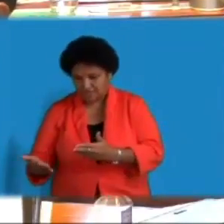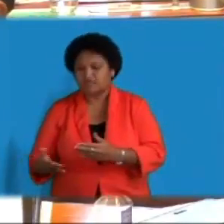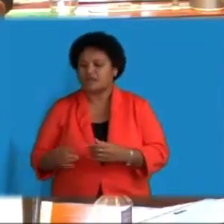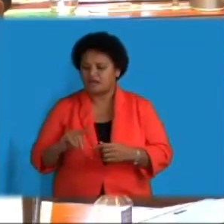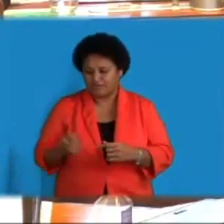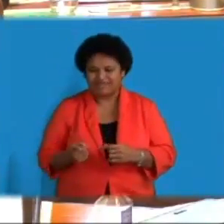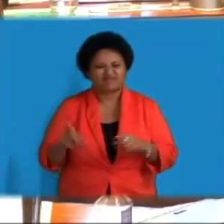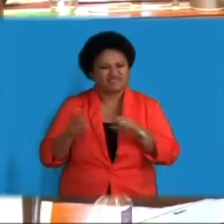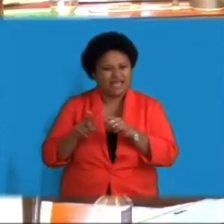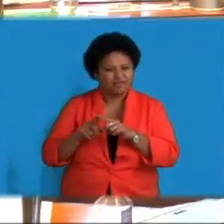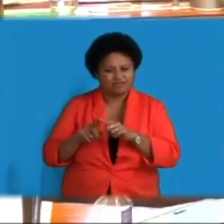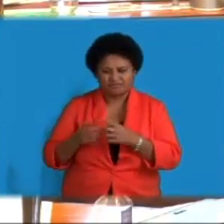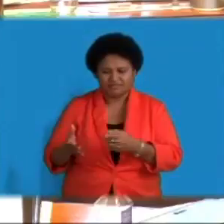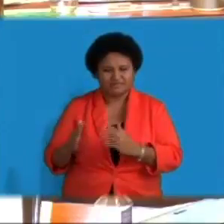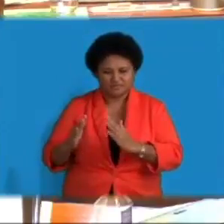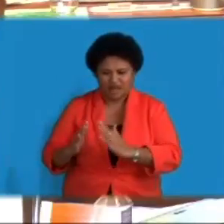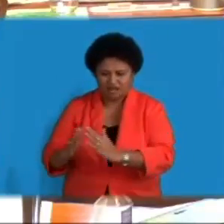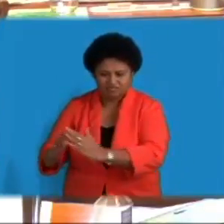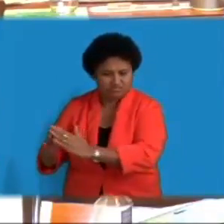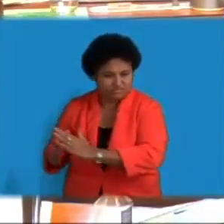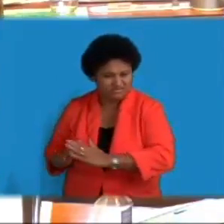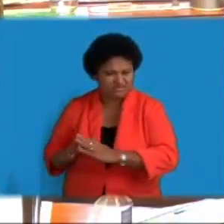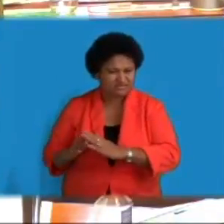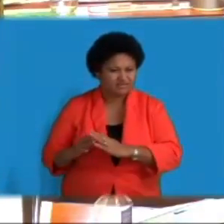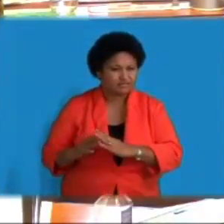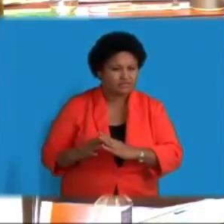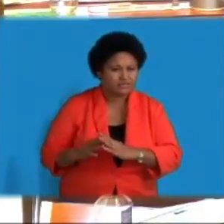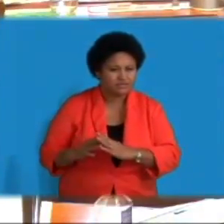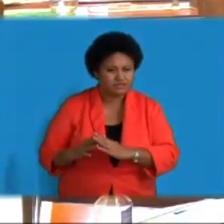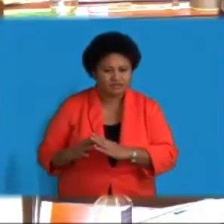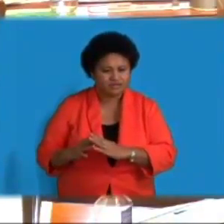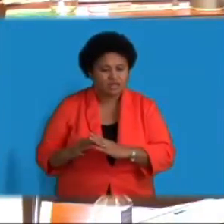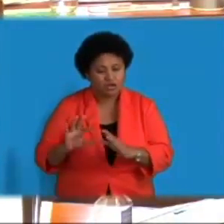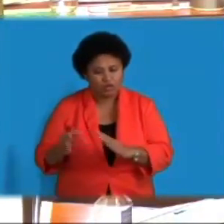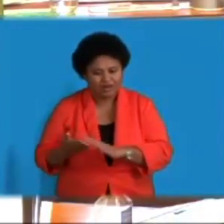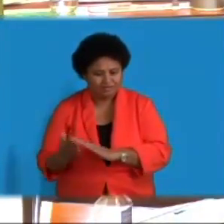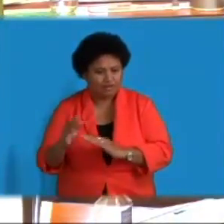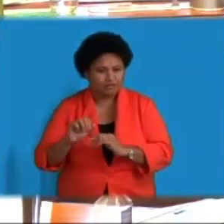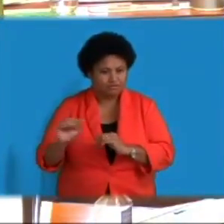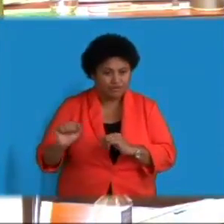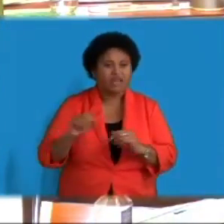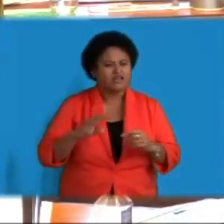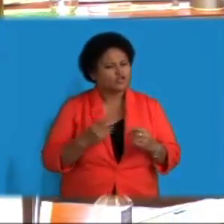well. So there are many issues that remain unresolved.